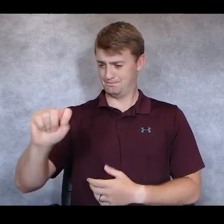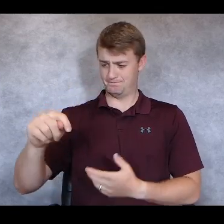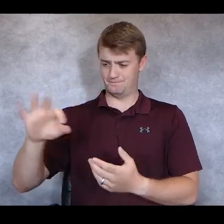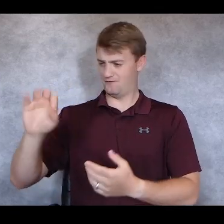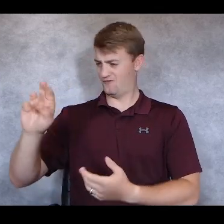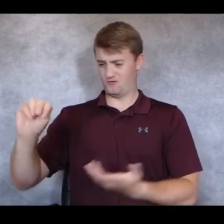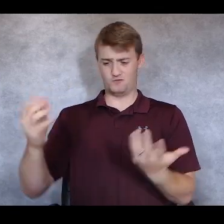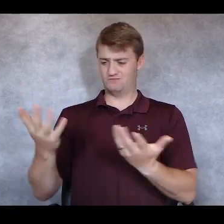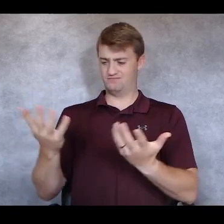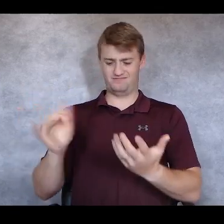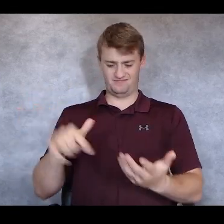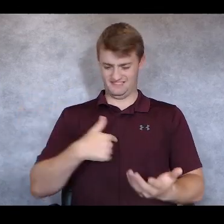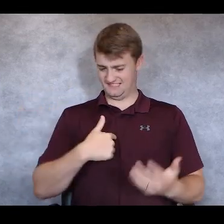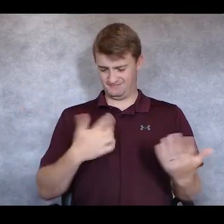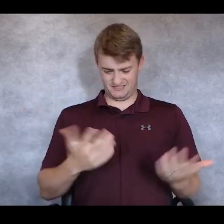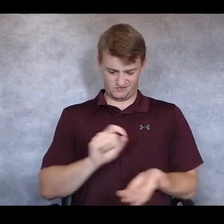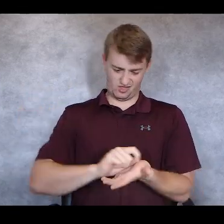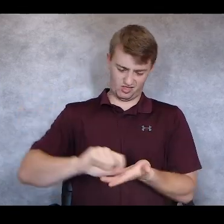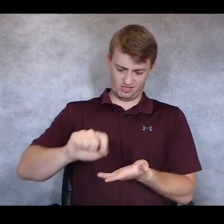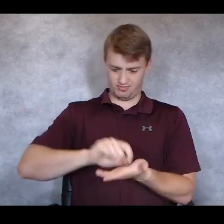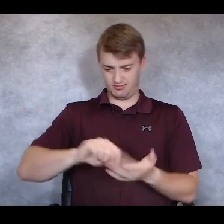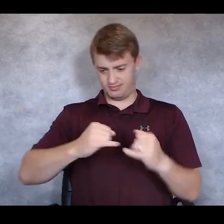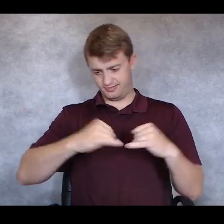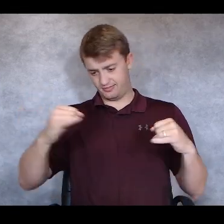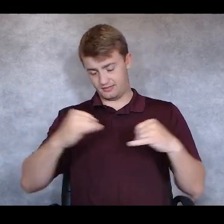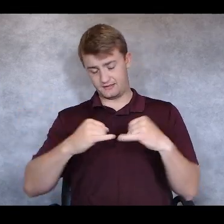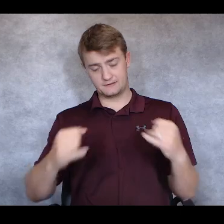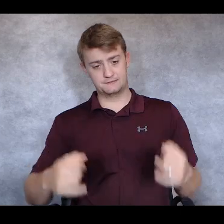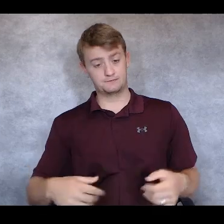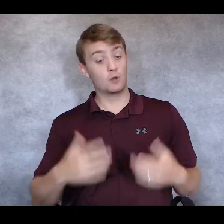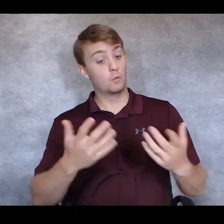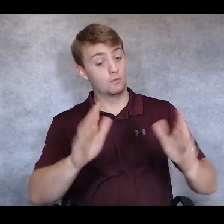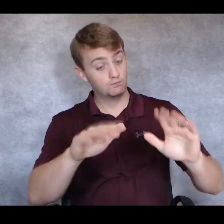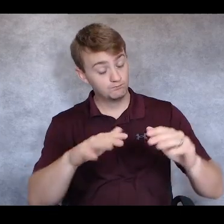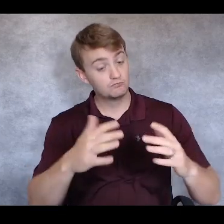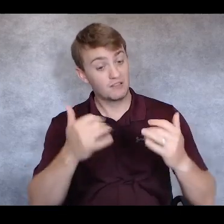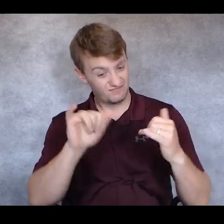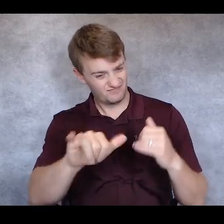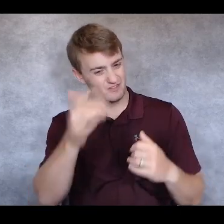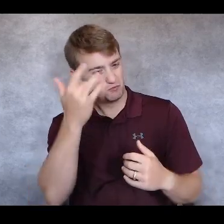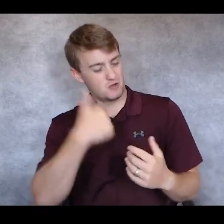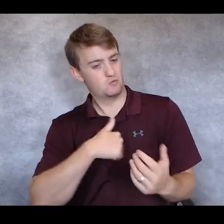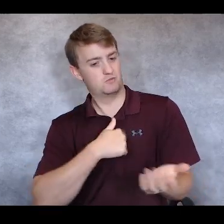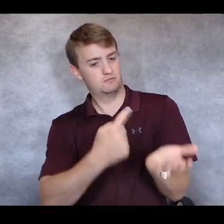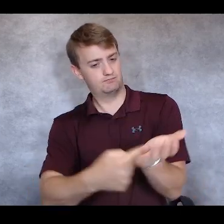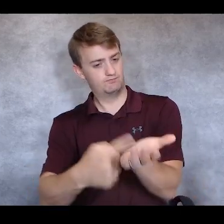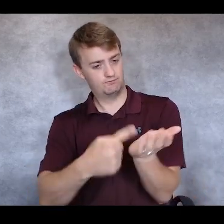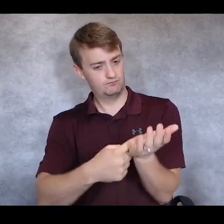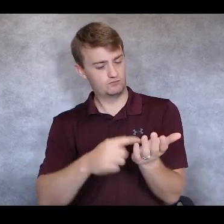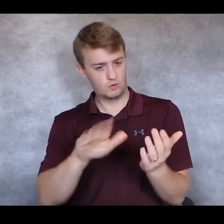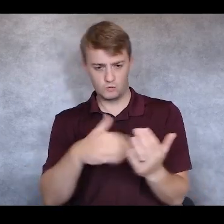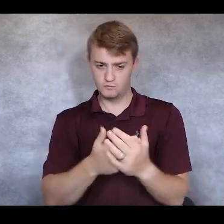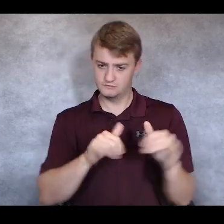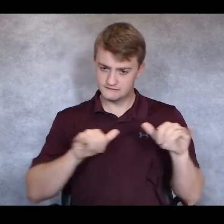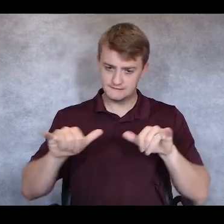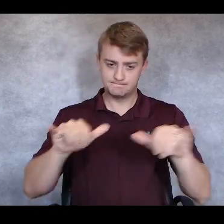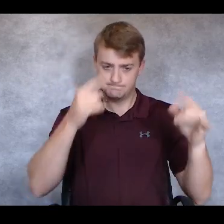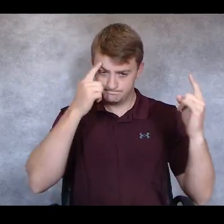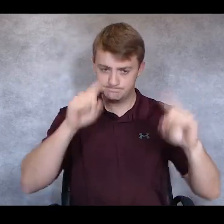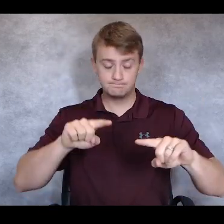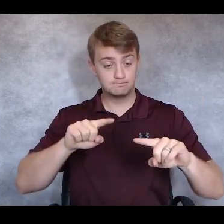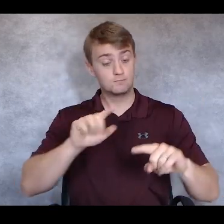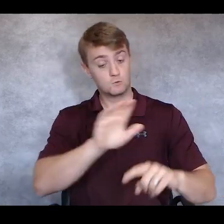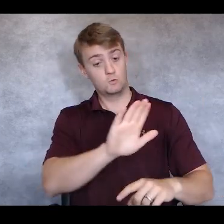drawing lines. All right. Well, listen, that is why we are having this discussion so we can all get on the same page.